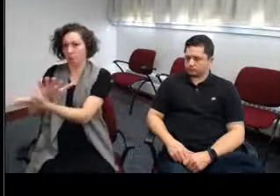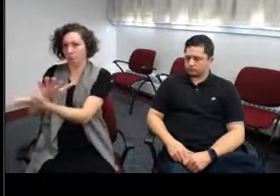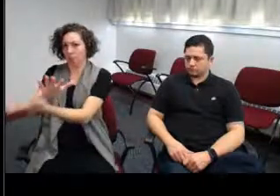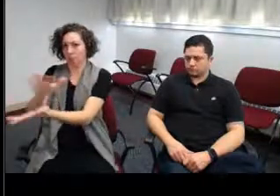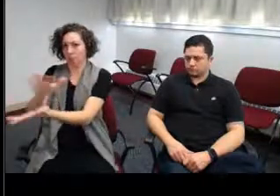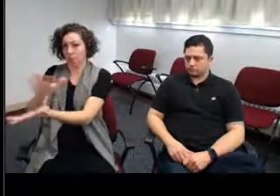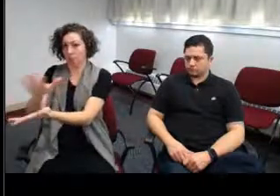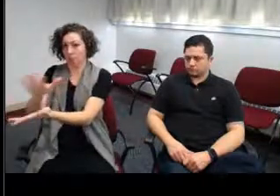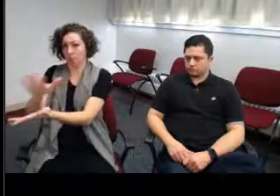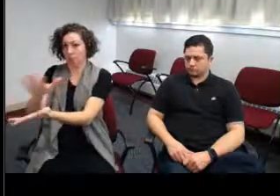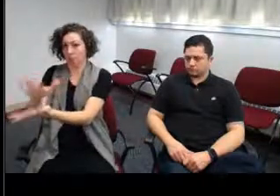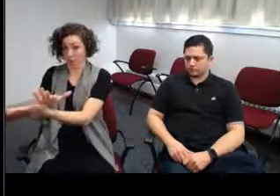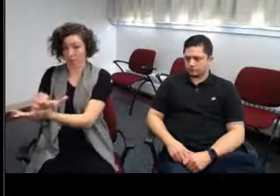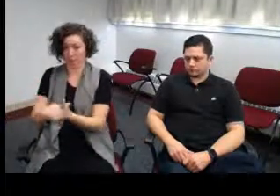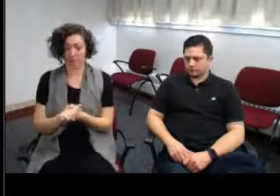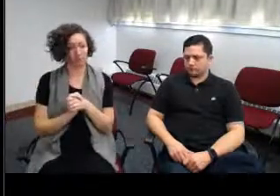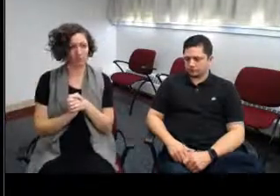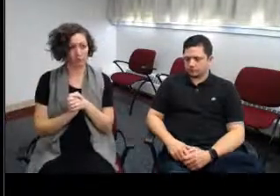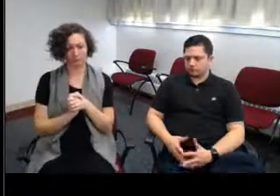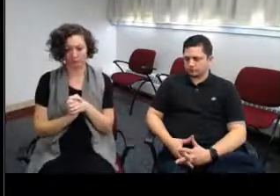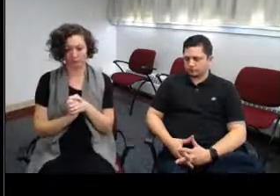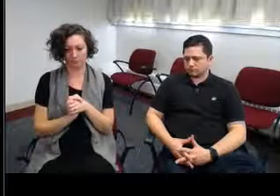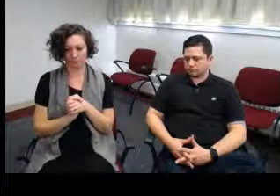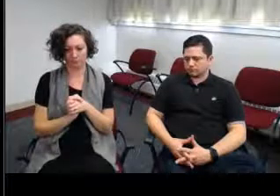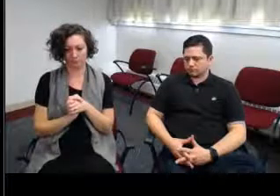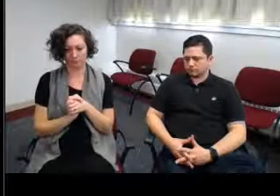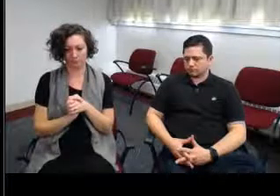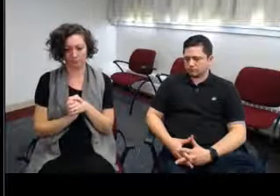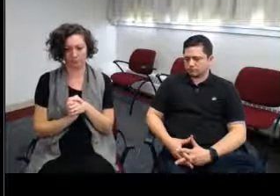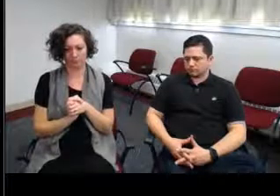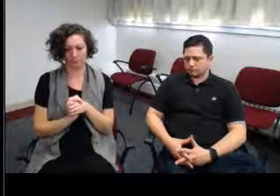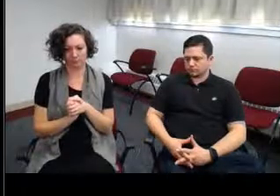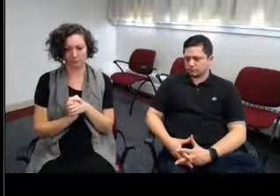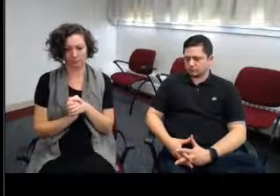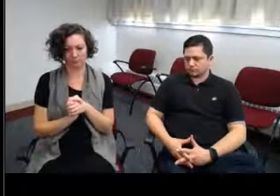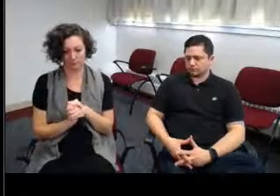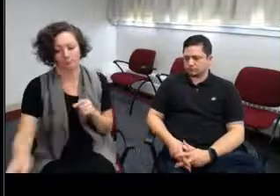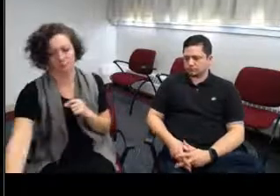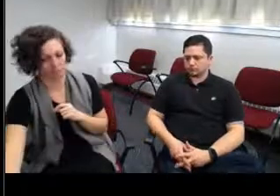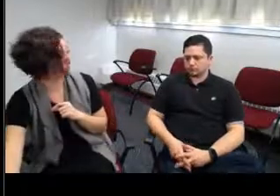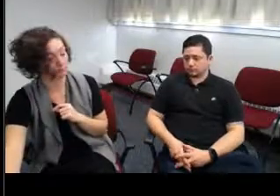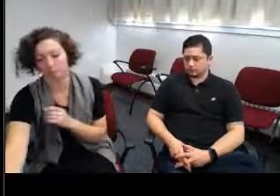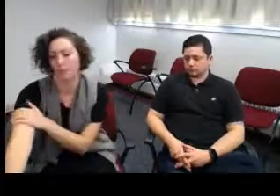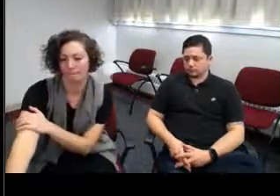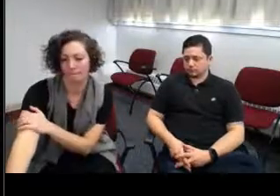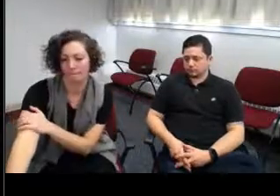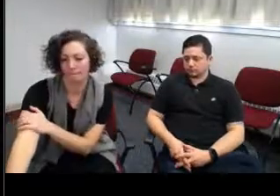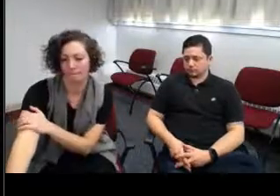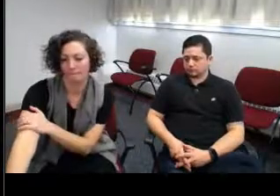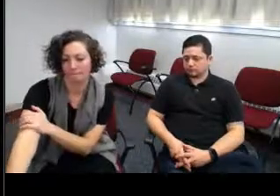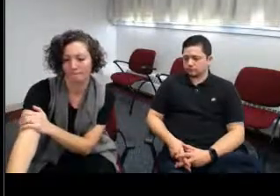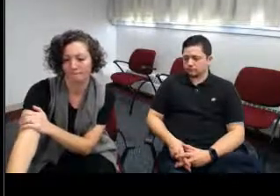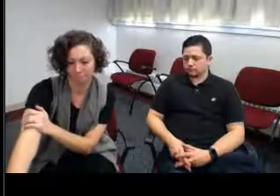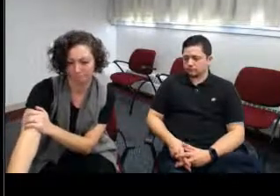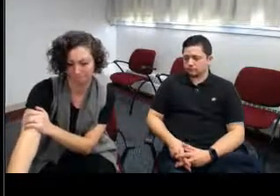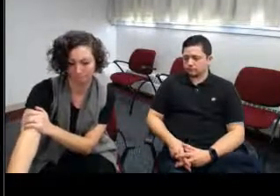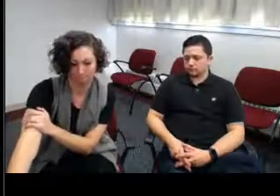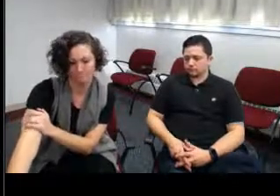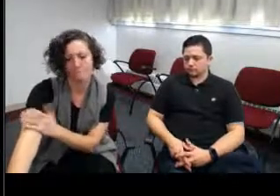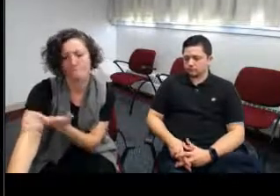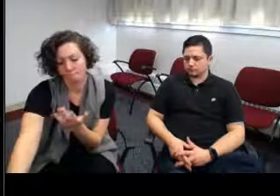if that's their experience, getting them to mention it and filling out the paperwork with them so that they understand from their own life